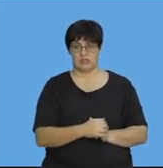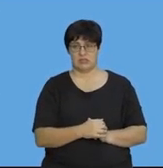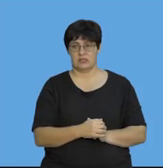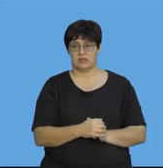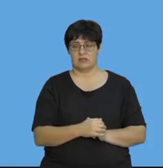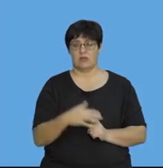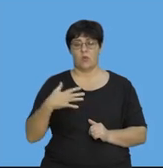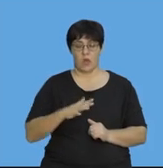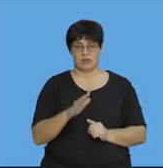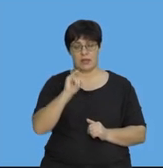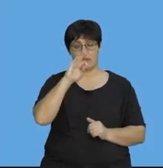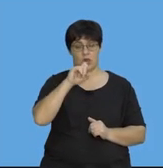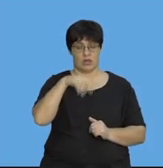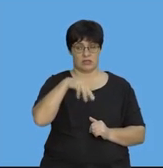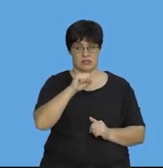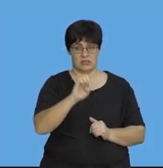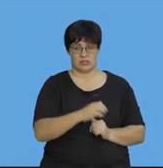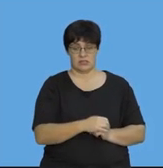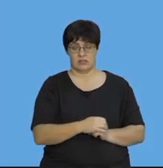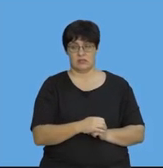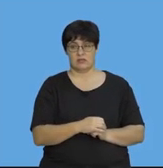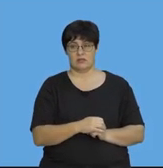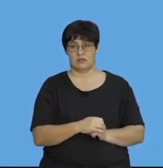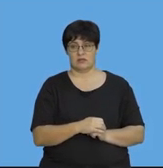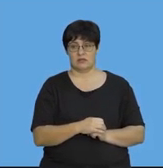All right. We want impulse.